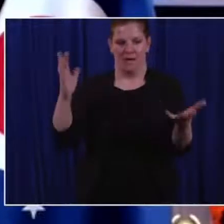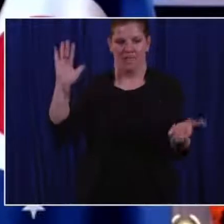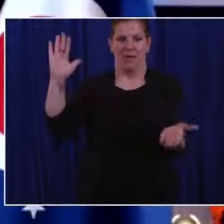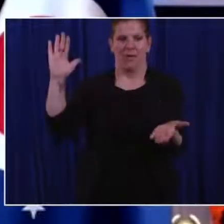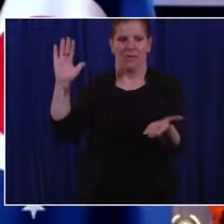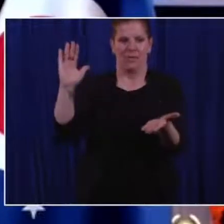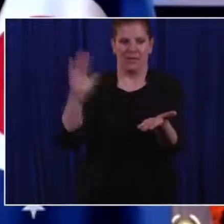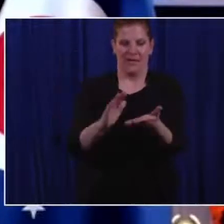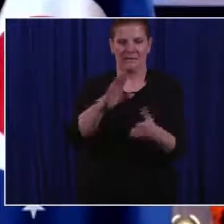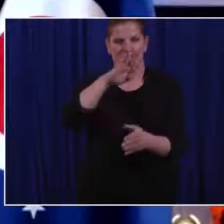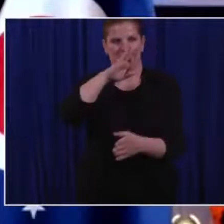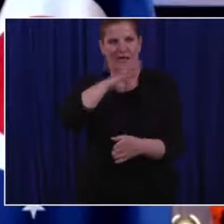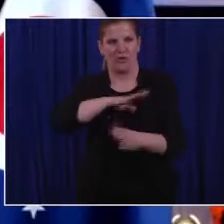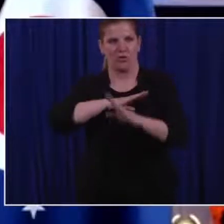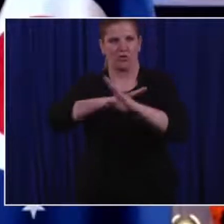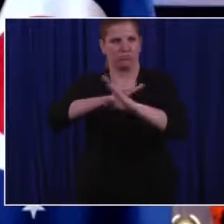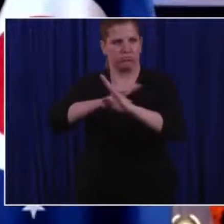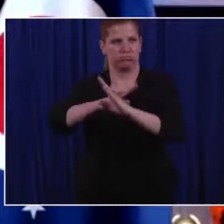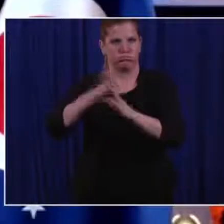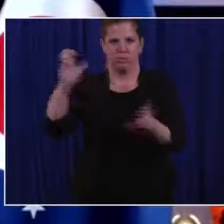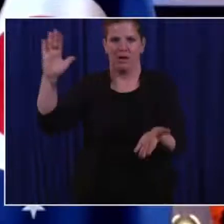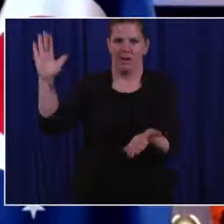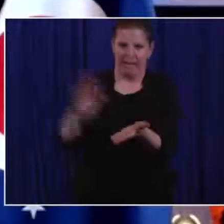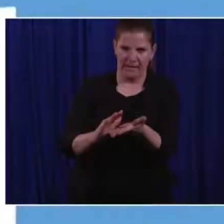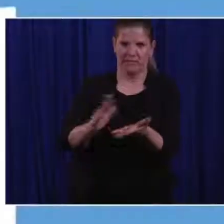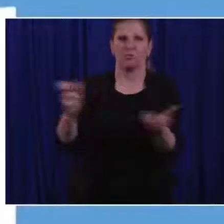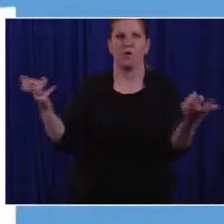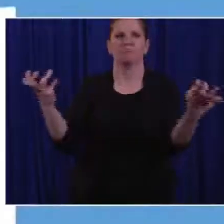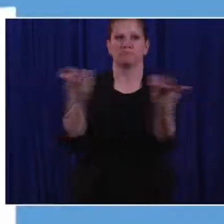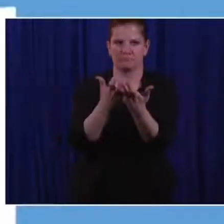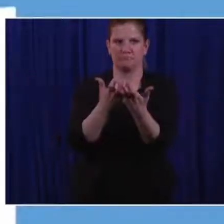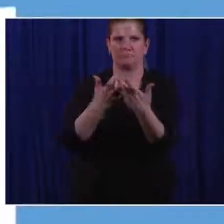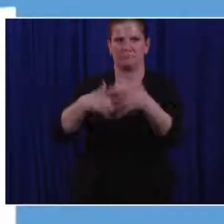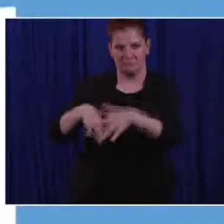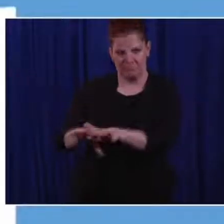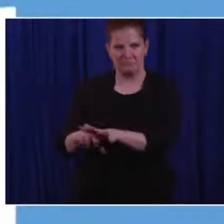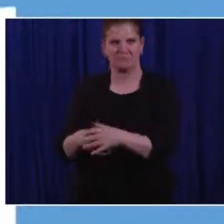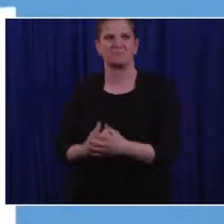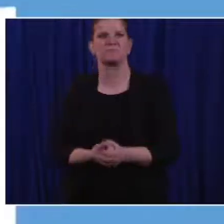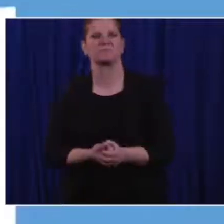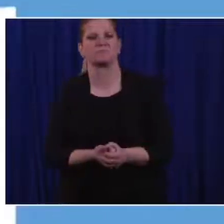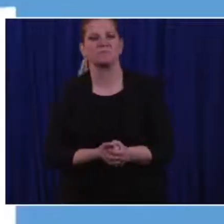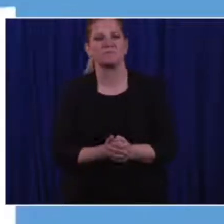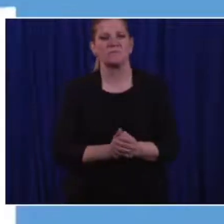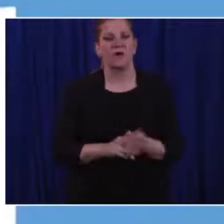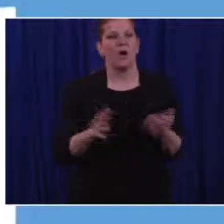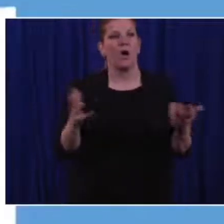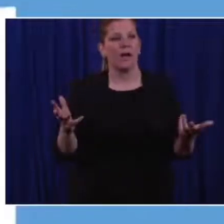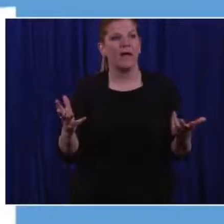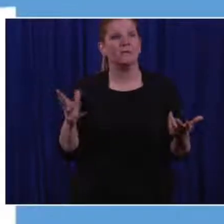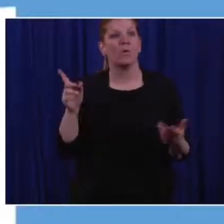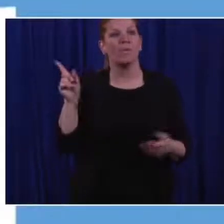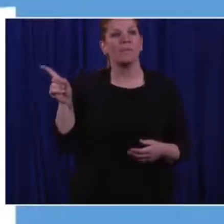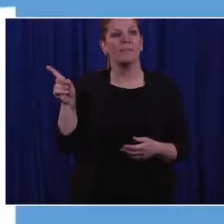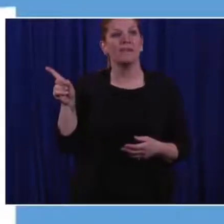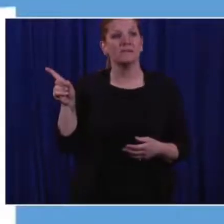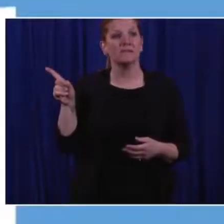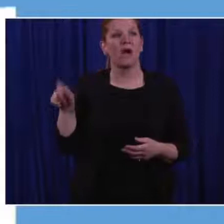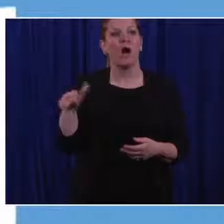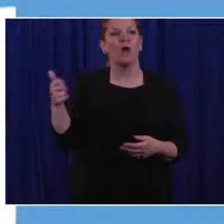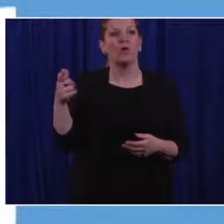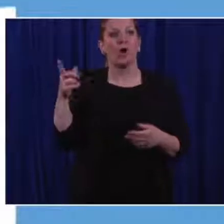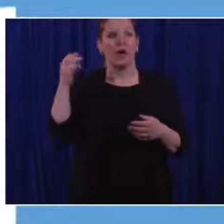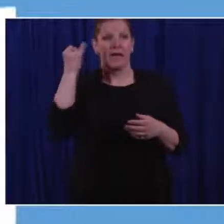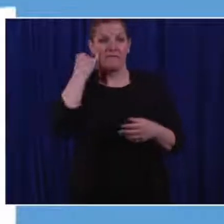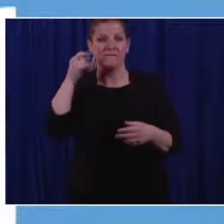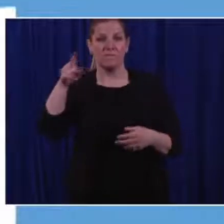slide 2, you will see that you can post jobs if you're an employer. You can see qualified candidates, view metrics of their searches,